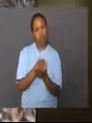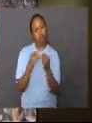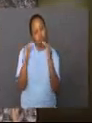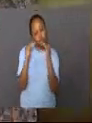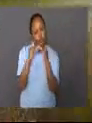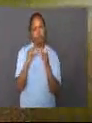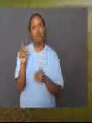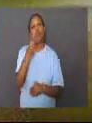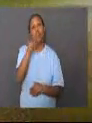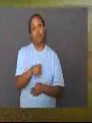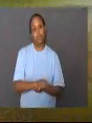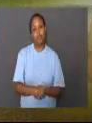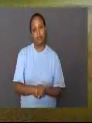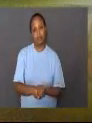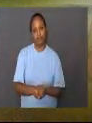evenly.